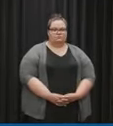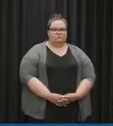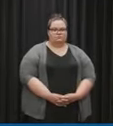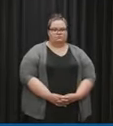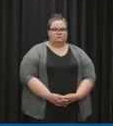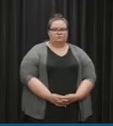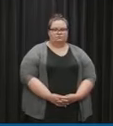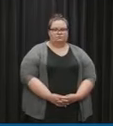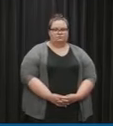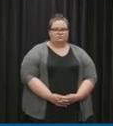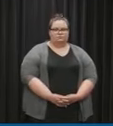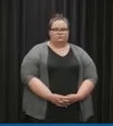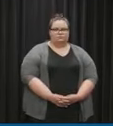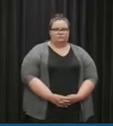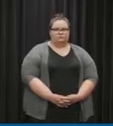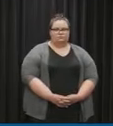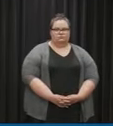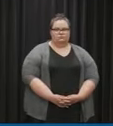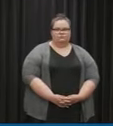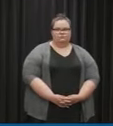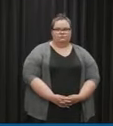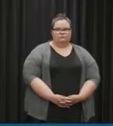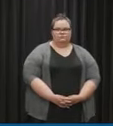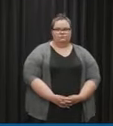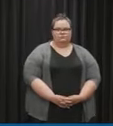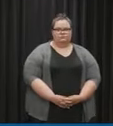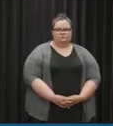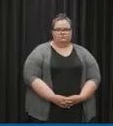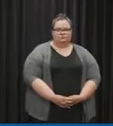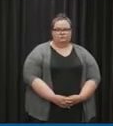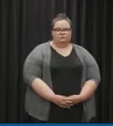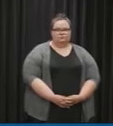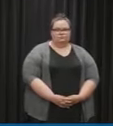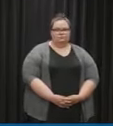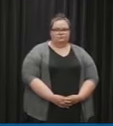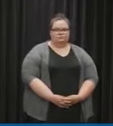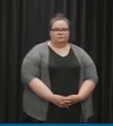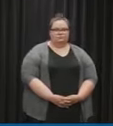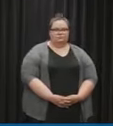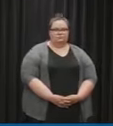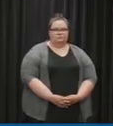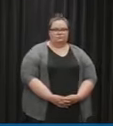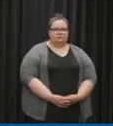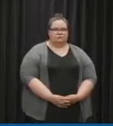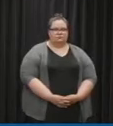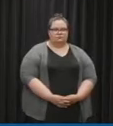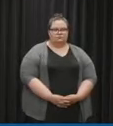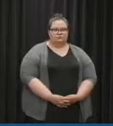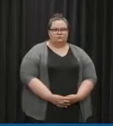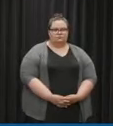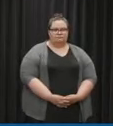is self-isolating. And this is something that we are pleased to report.